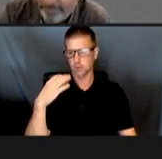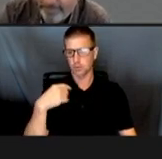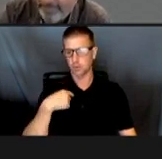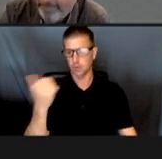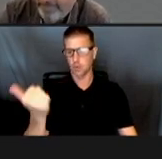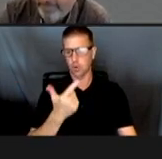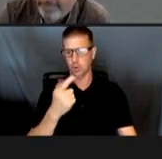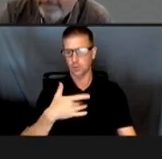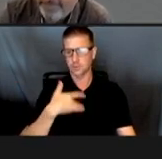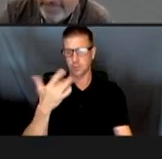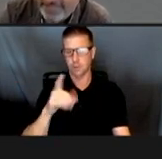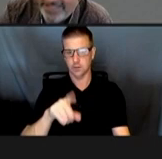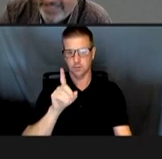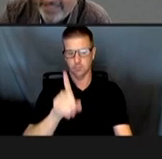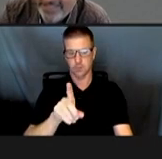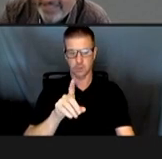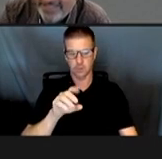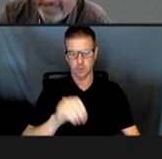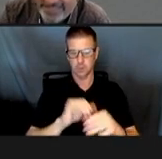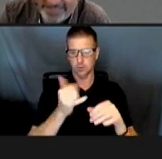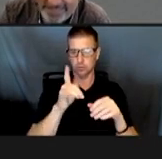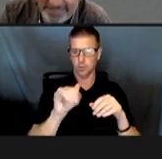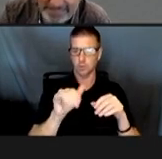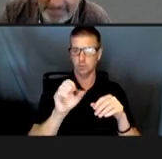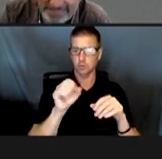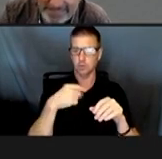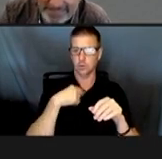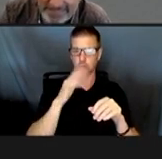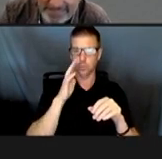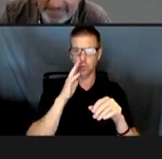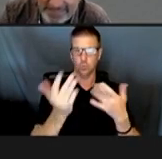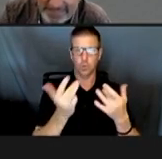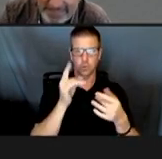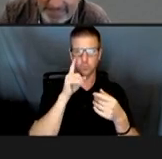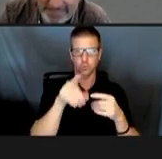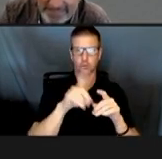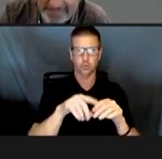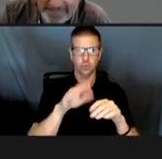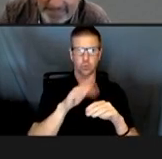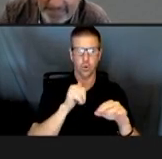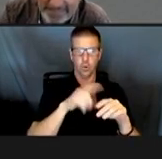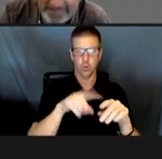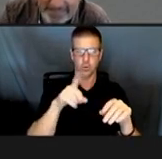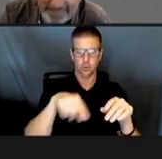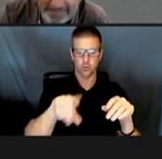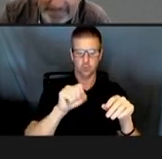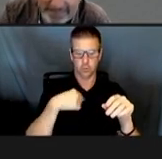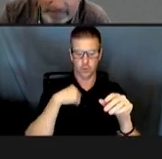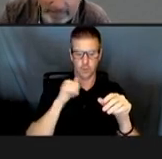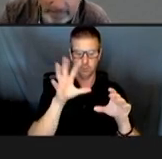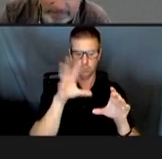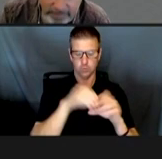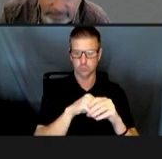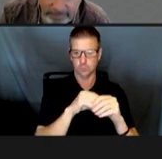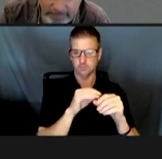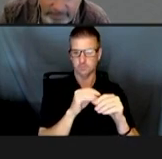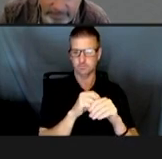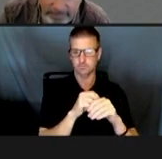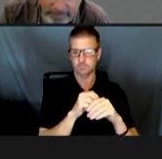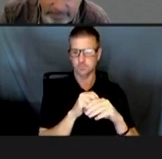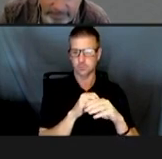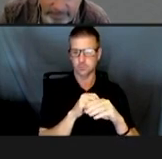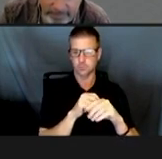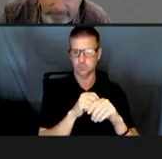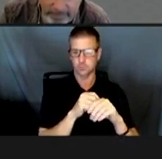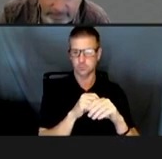really excited to meet in July. So we will just be waiting for you to call on us so that we can participate.